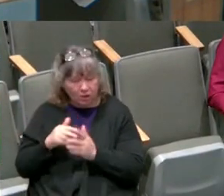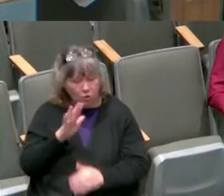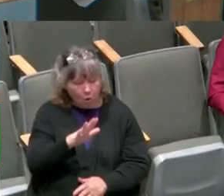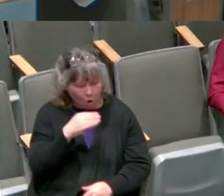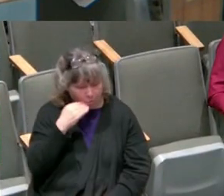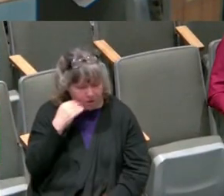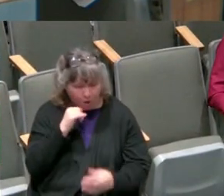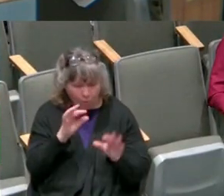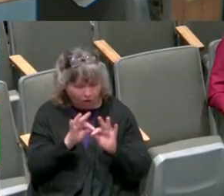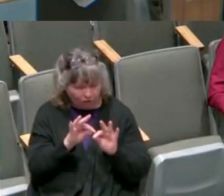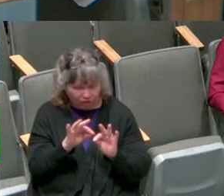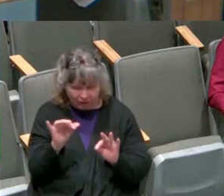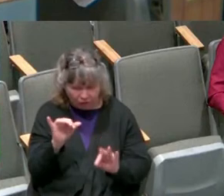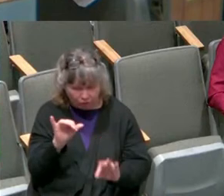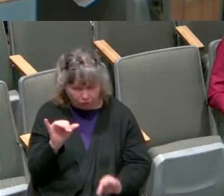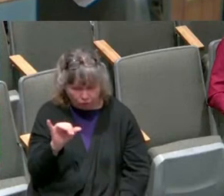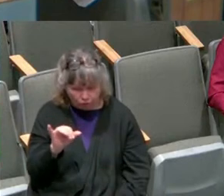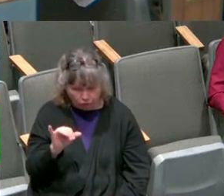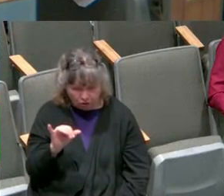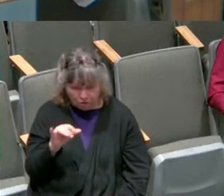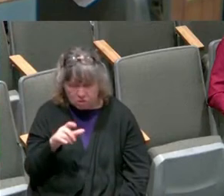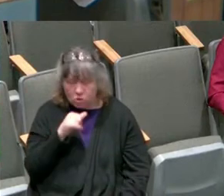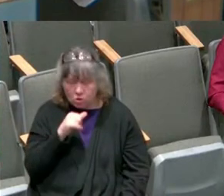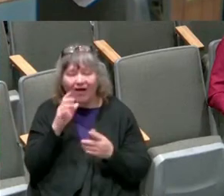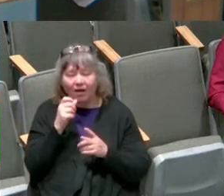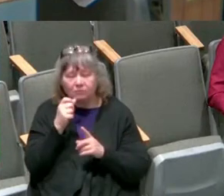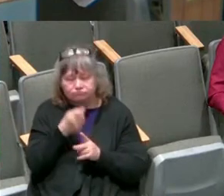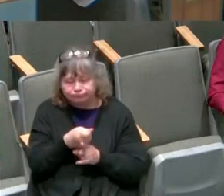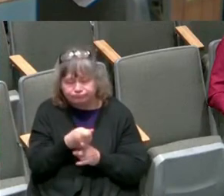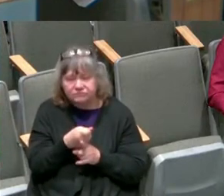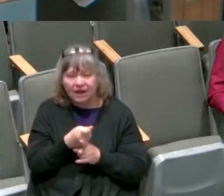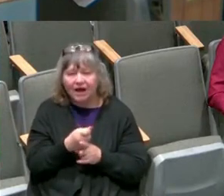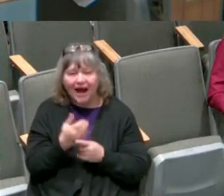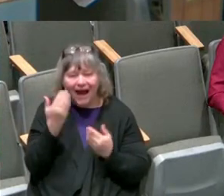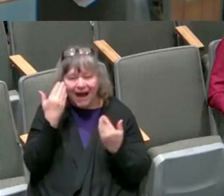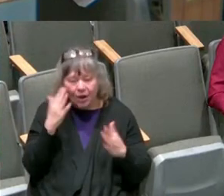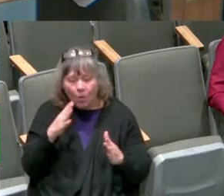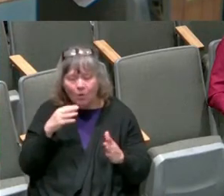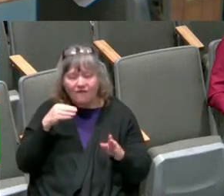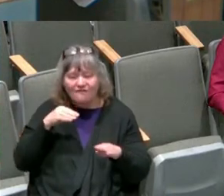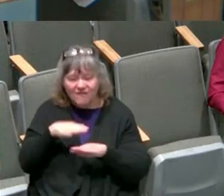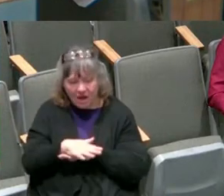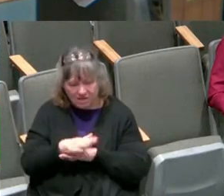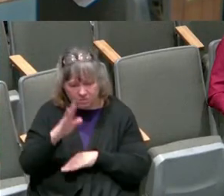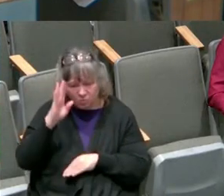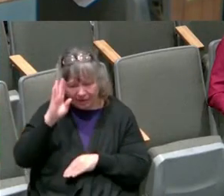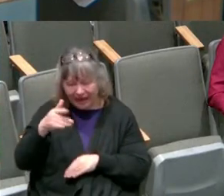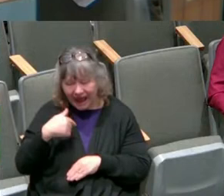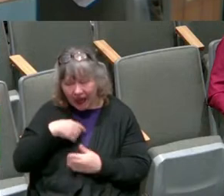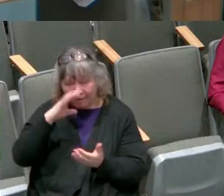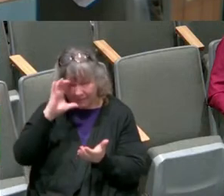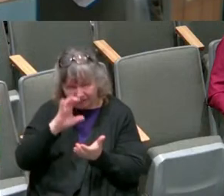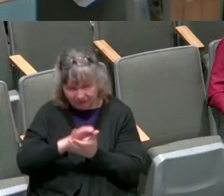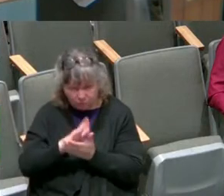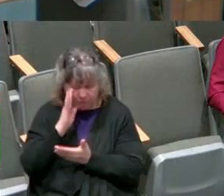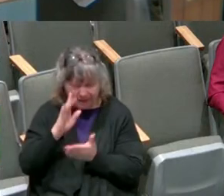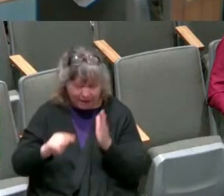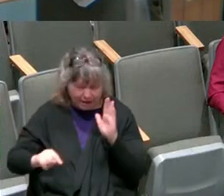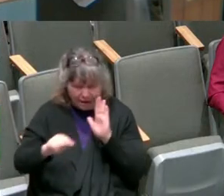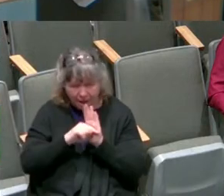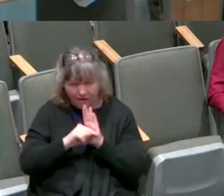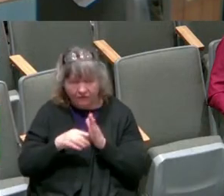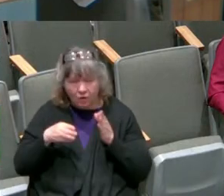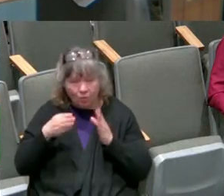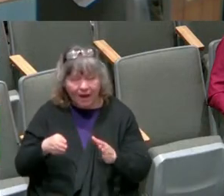live in now isn't going to be worth as much so this is going to have dramatic unknown effect and I believe it's going to be in a negative way